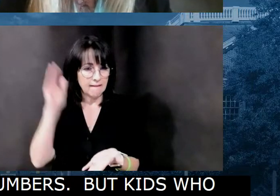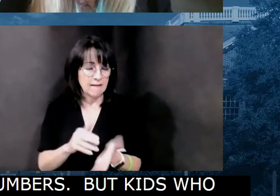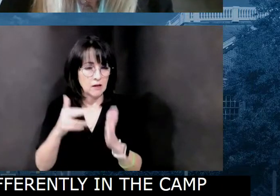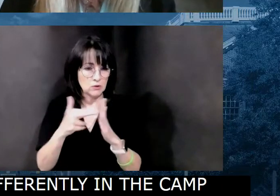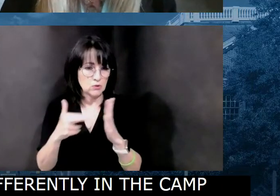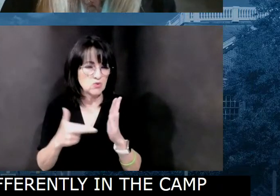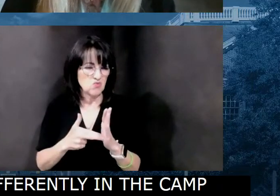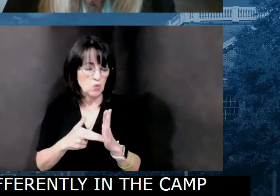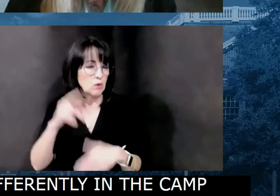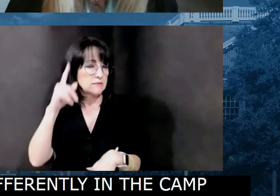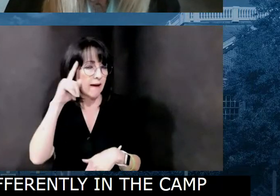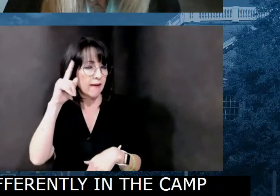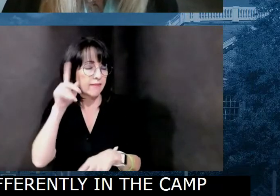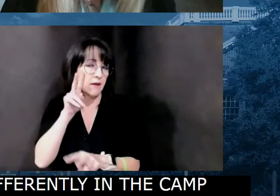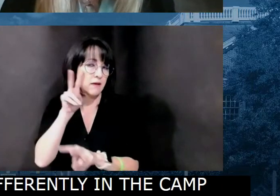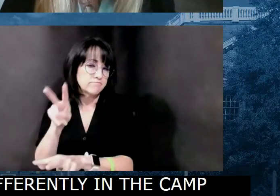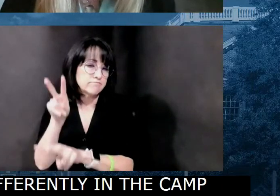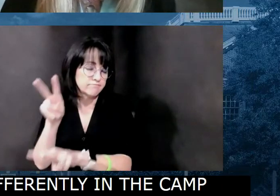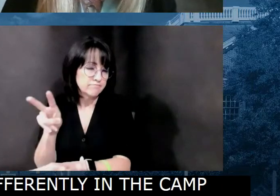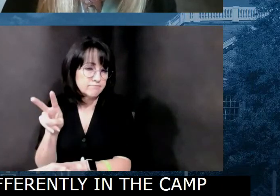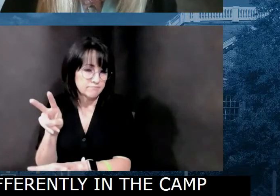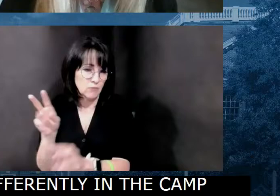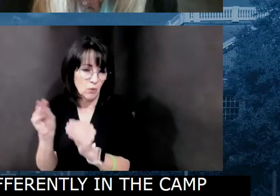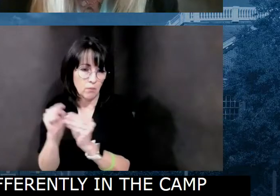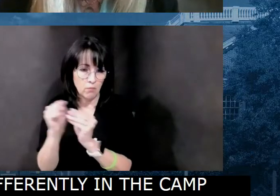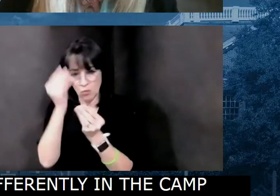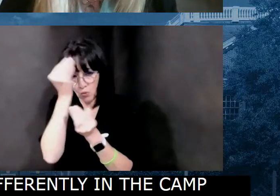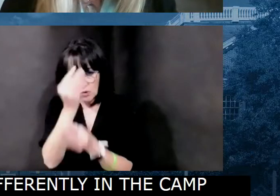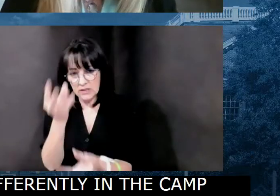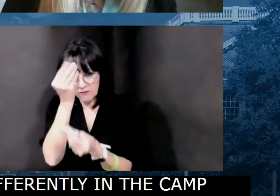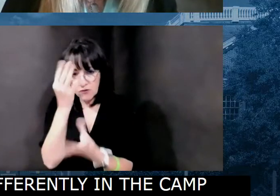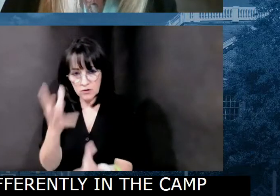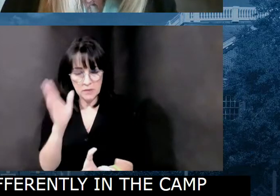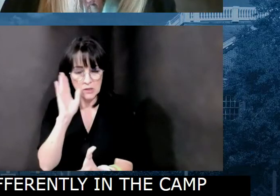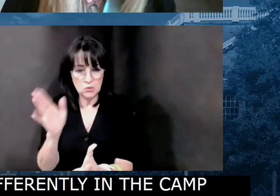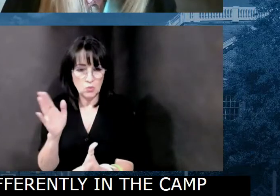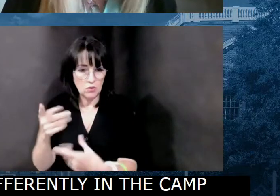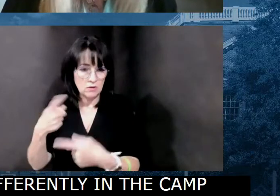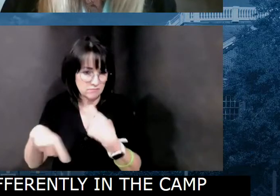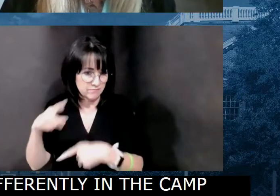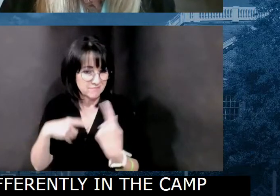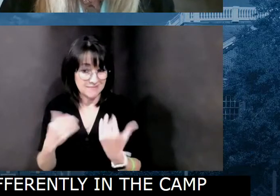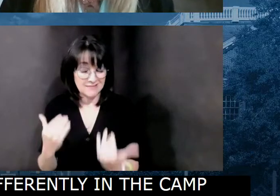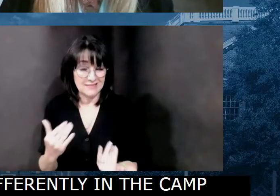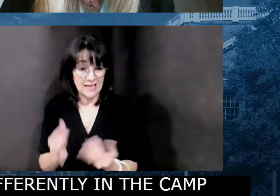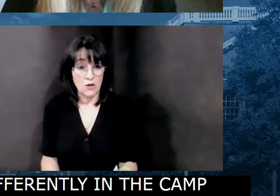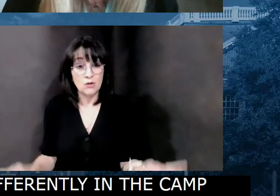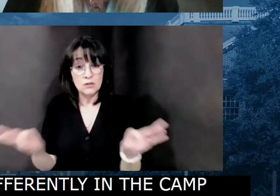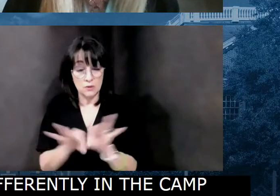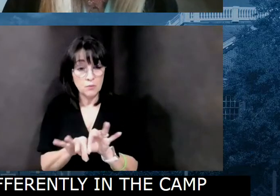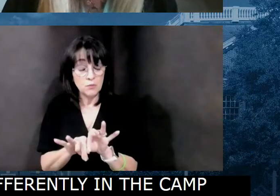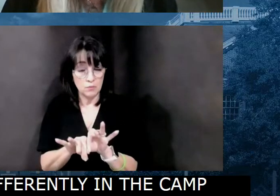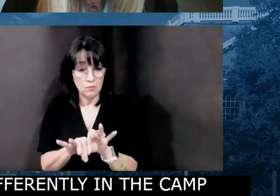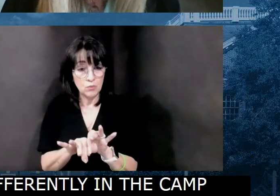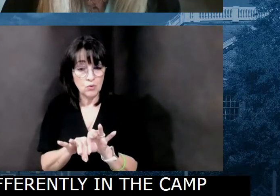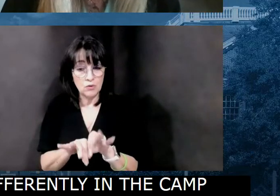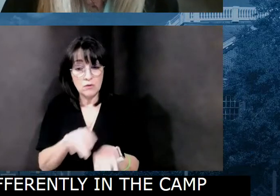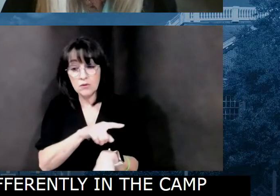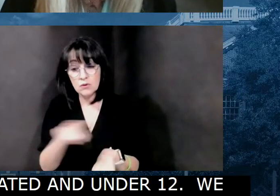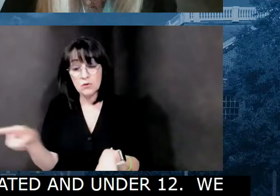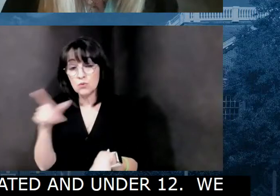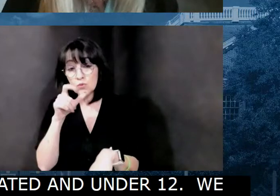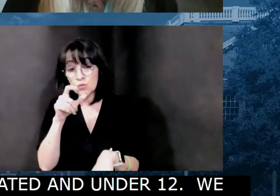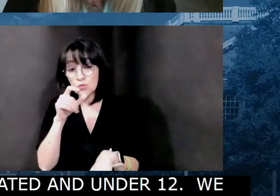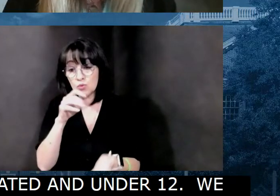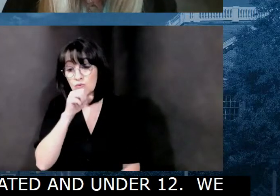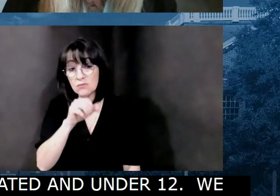think we'll continue to learn. But, an important point out of this is for those who are 12 and